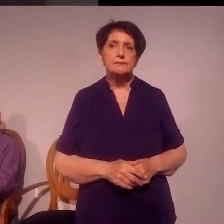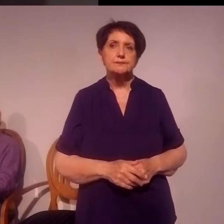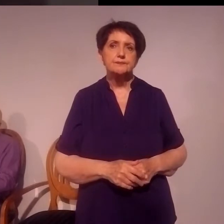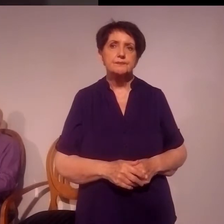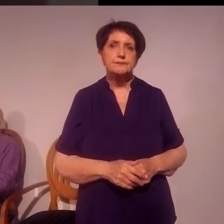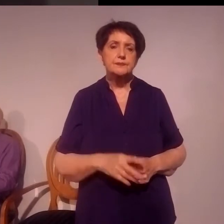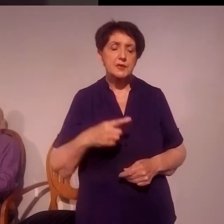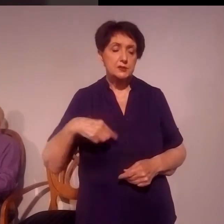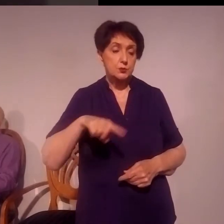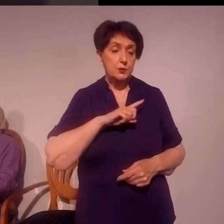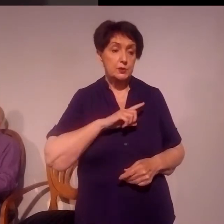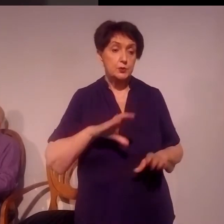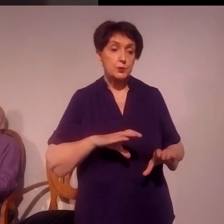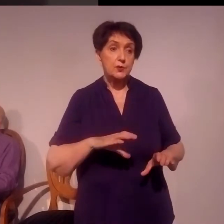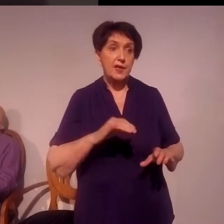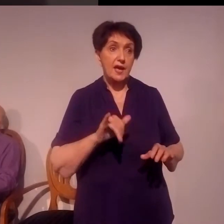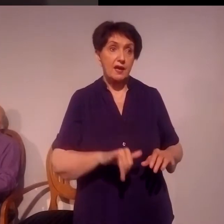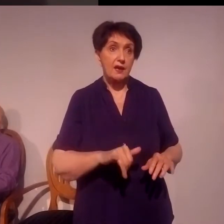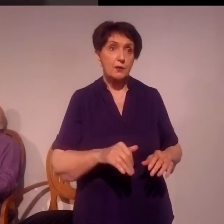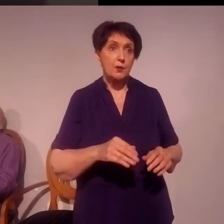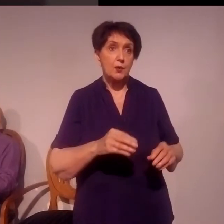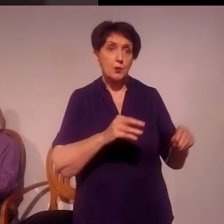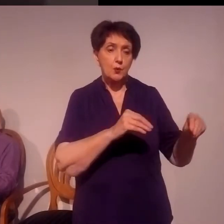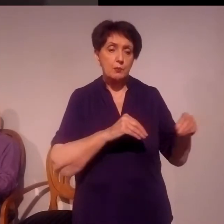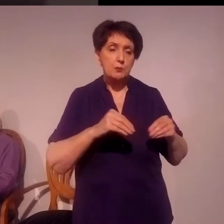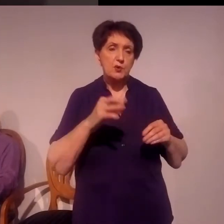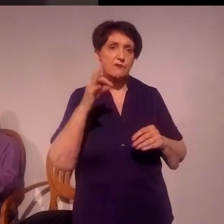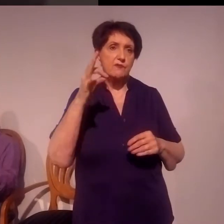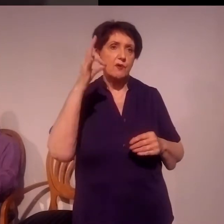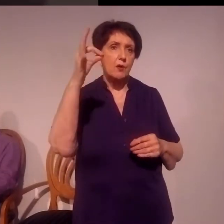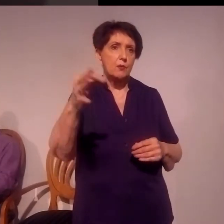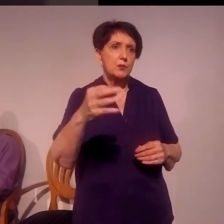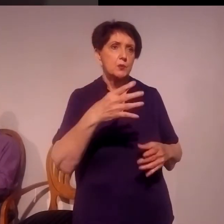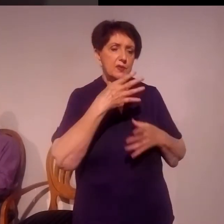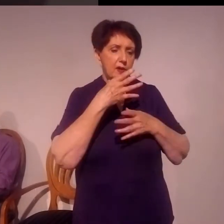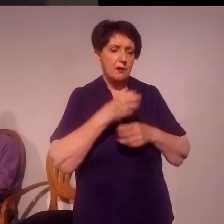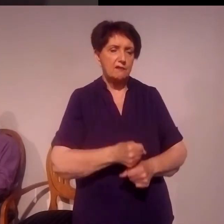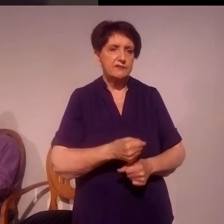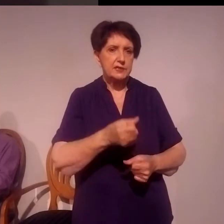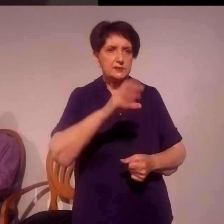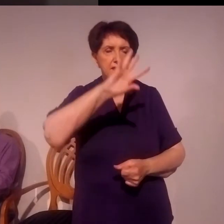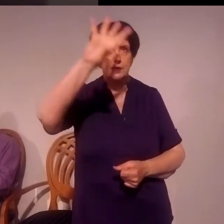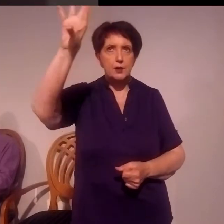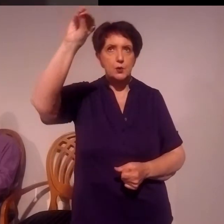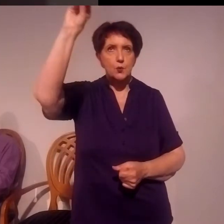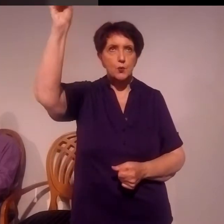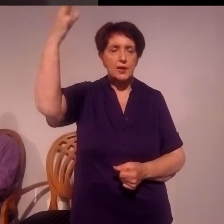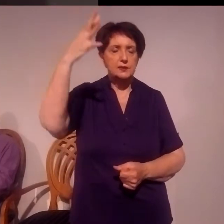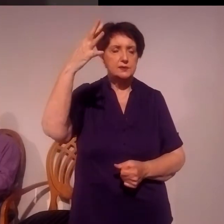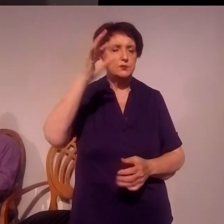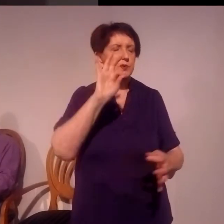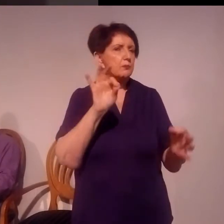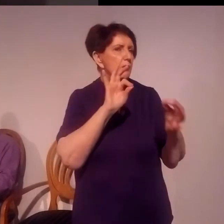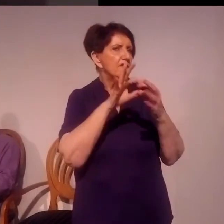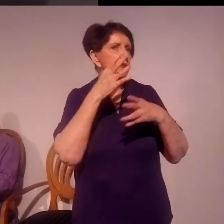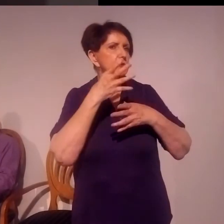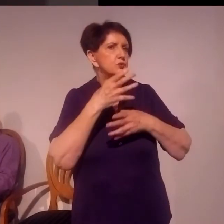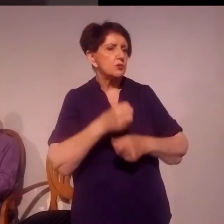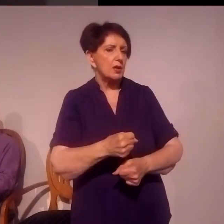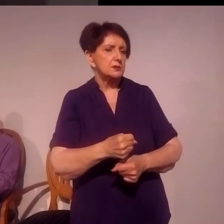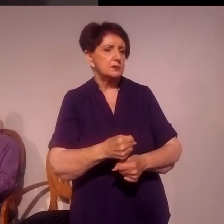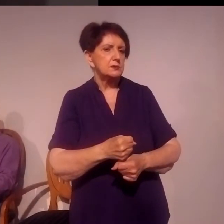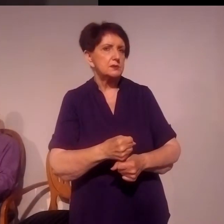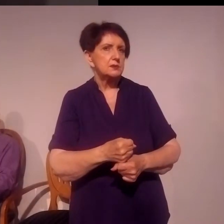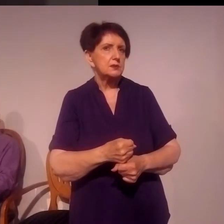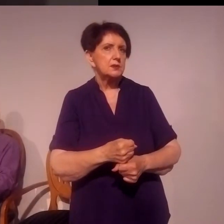And as we do this, we move forward with confidence and grace, with perfect trust, and